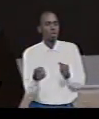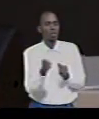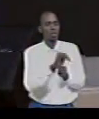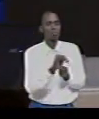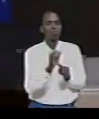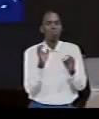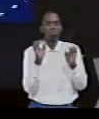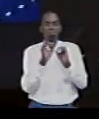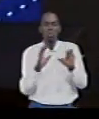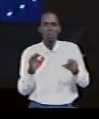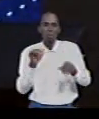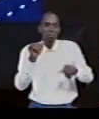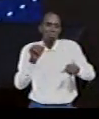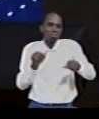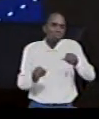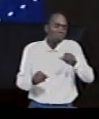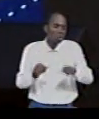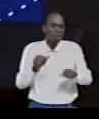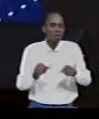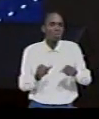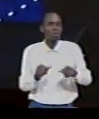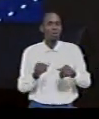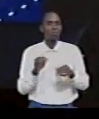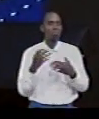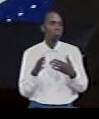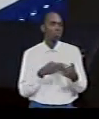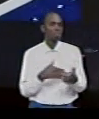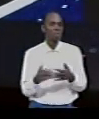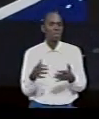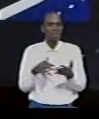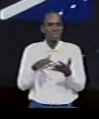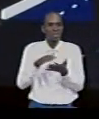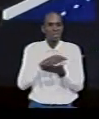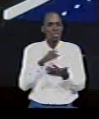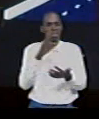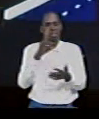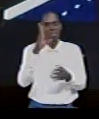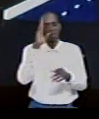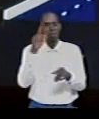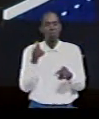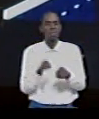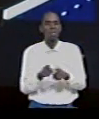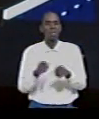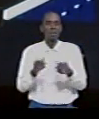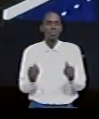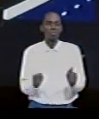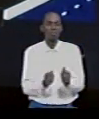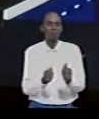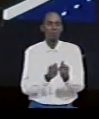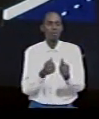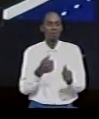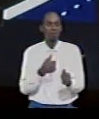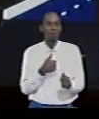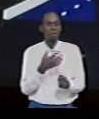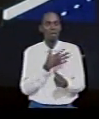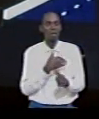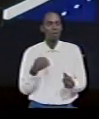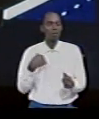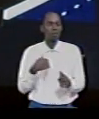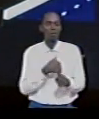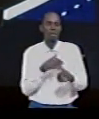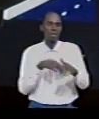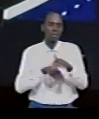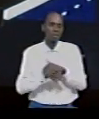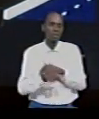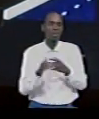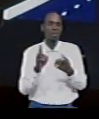brethren accompanied me, and we entered into the man's house. But now, look